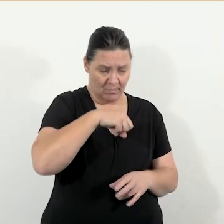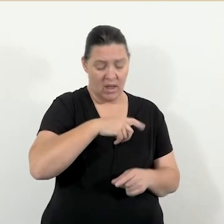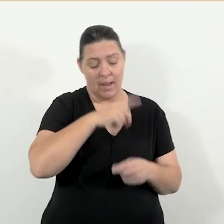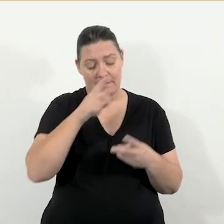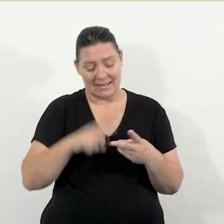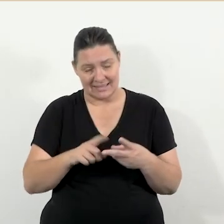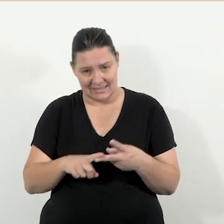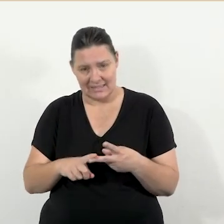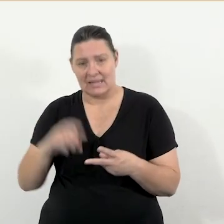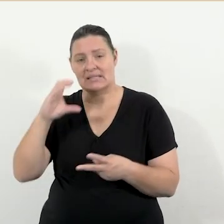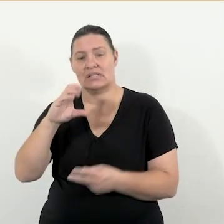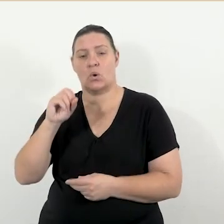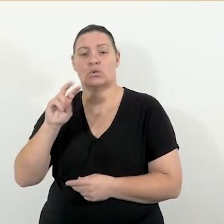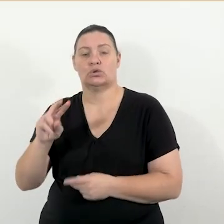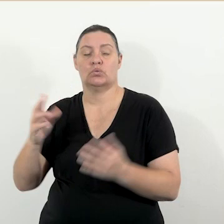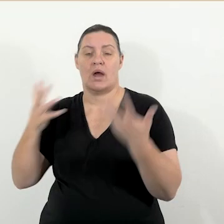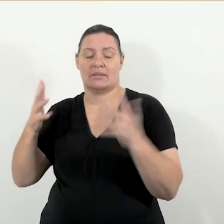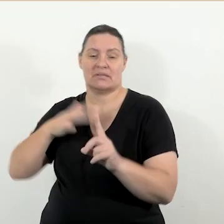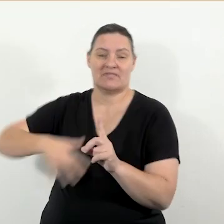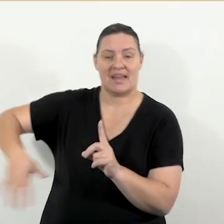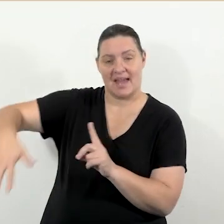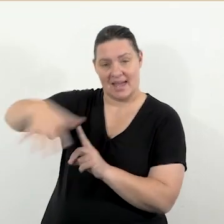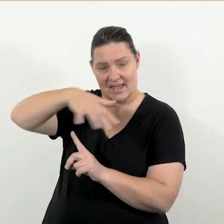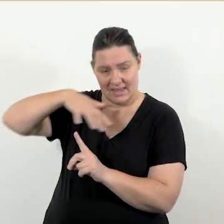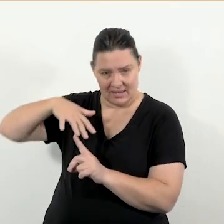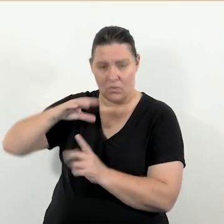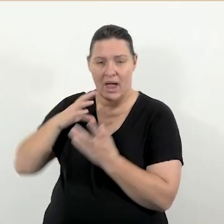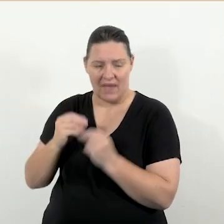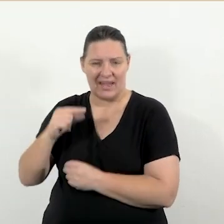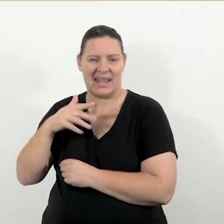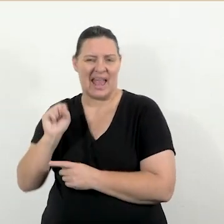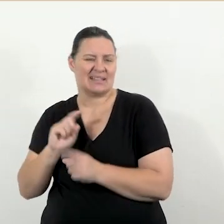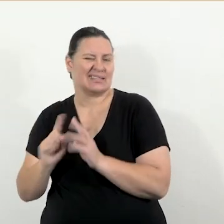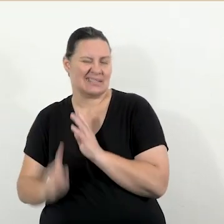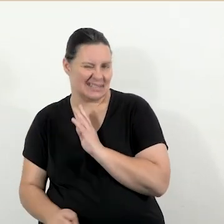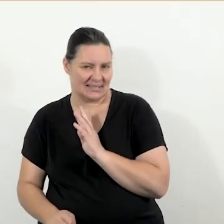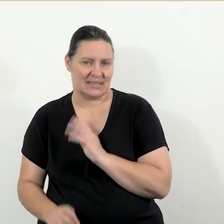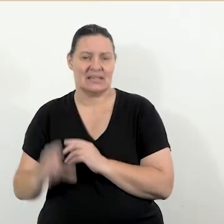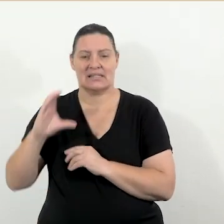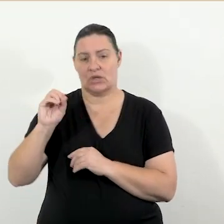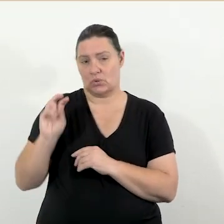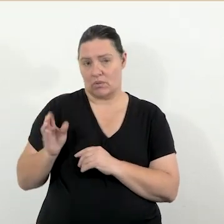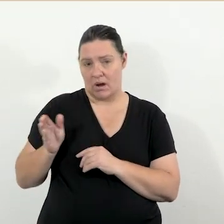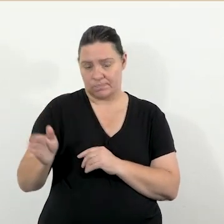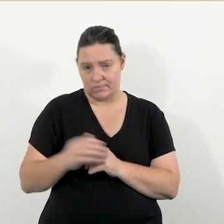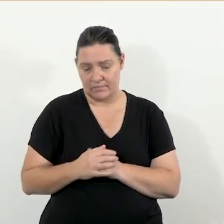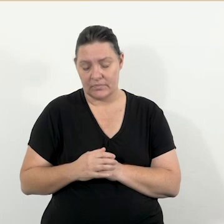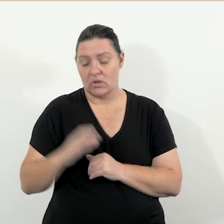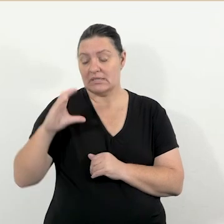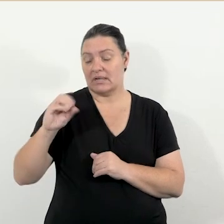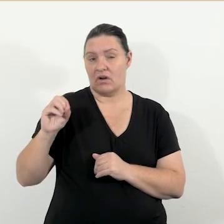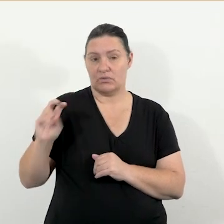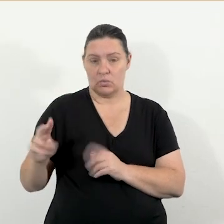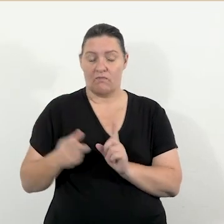well as the carbon dioxide from the atmosphere. Remember, in the atmosphere, we have gases such as the carbon dioxide. So the